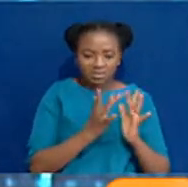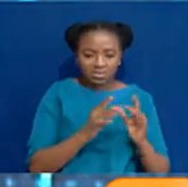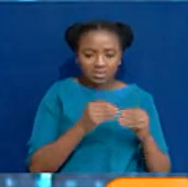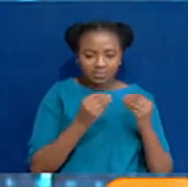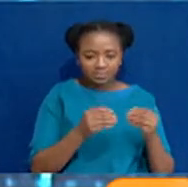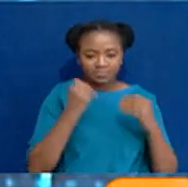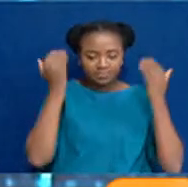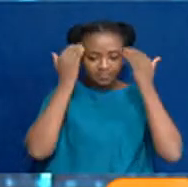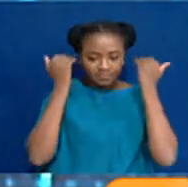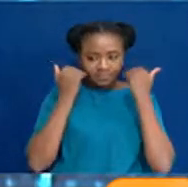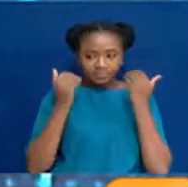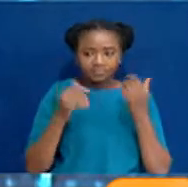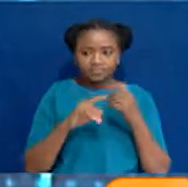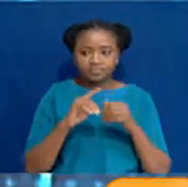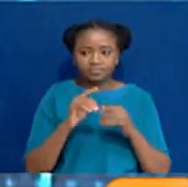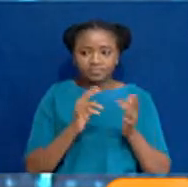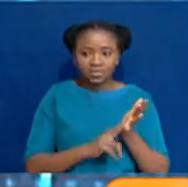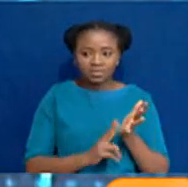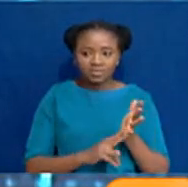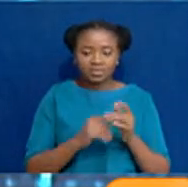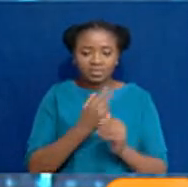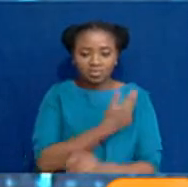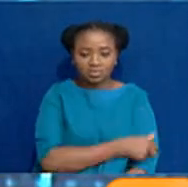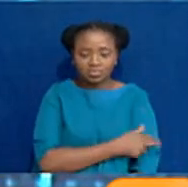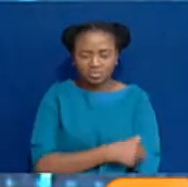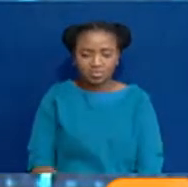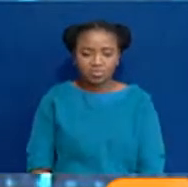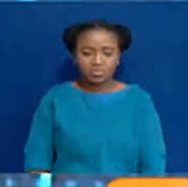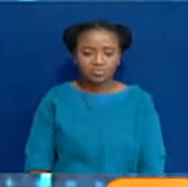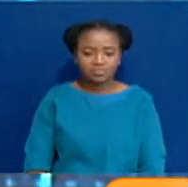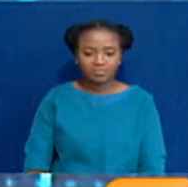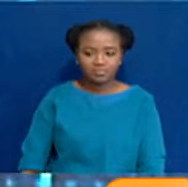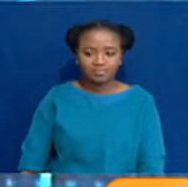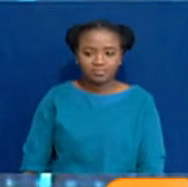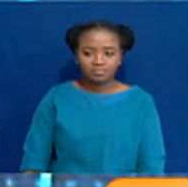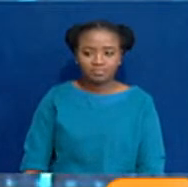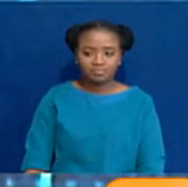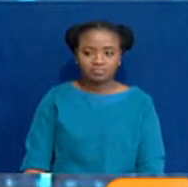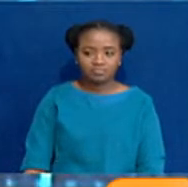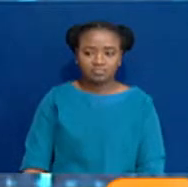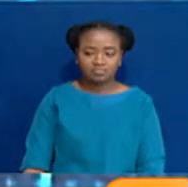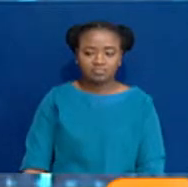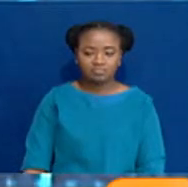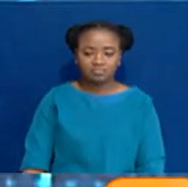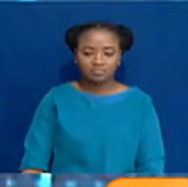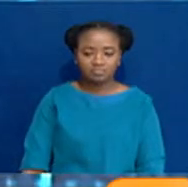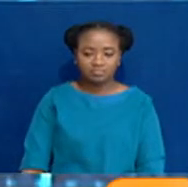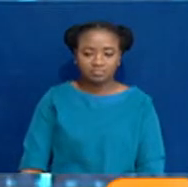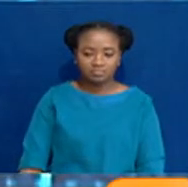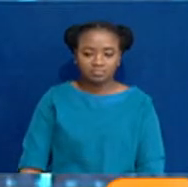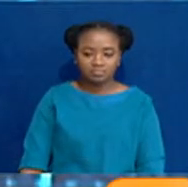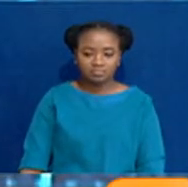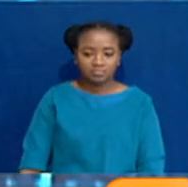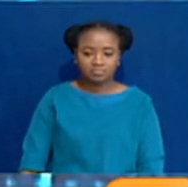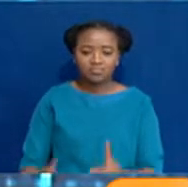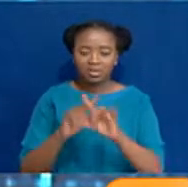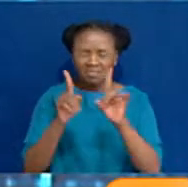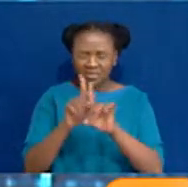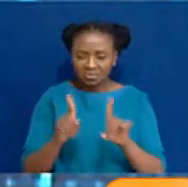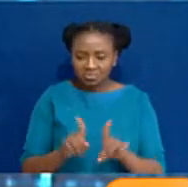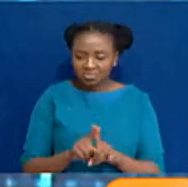and the hospitals. So I will not say it was a waste of taxpayers' money. But again, it is not really for